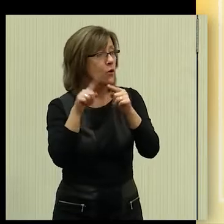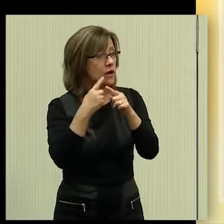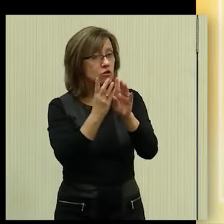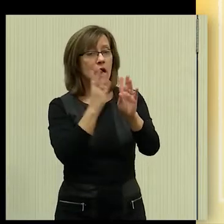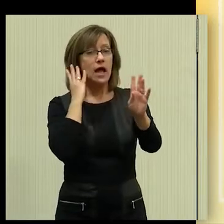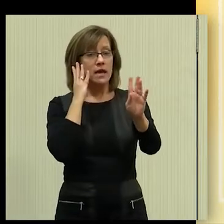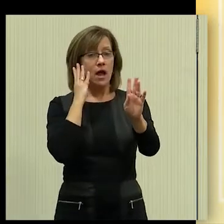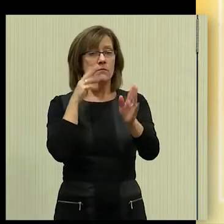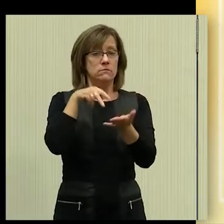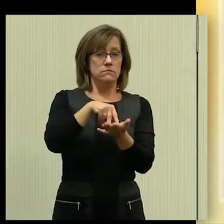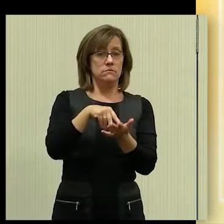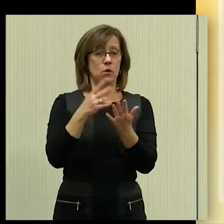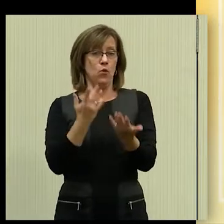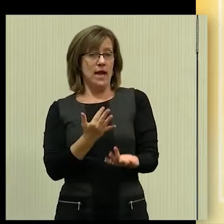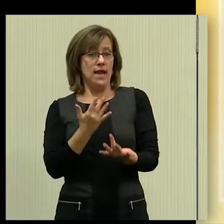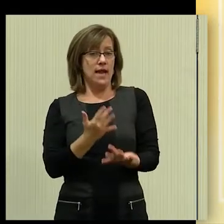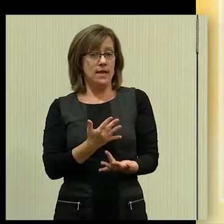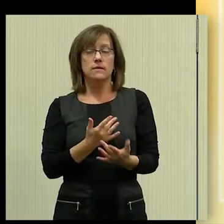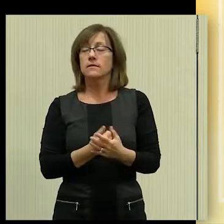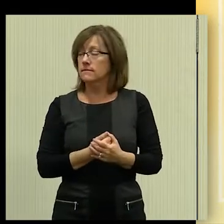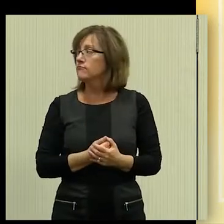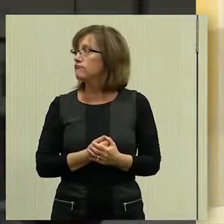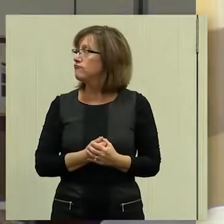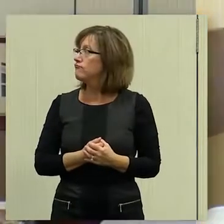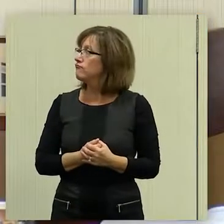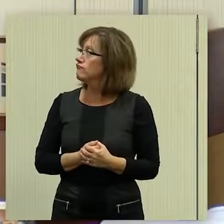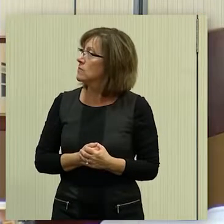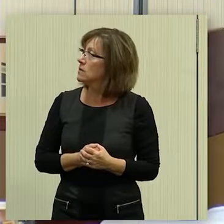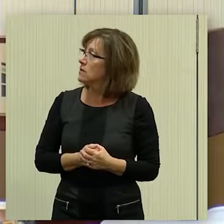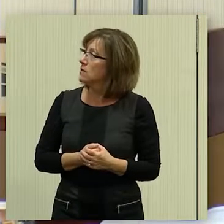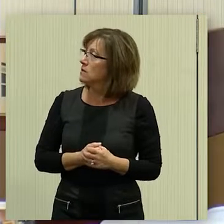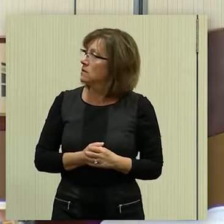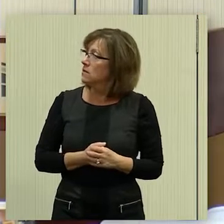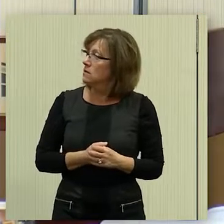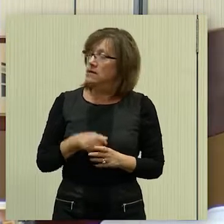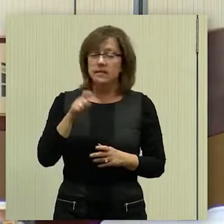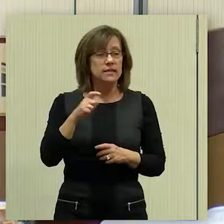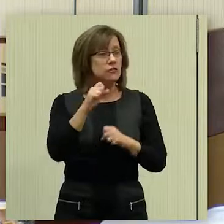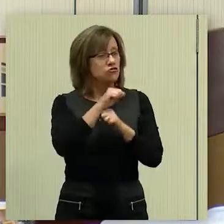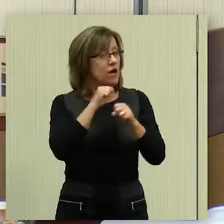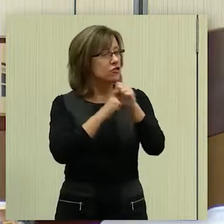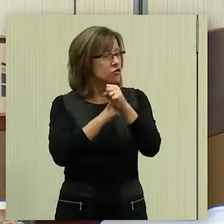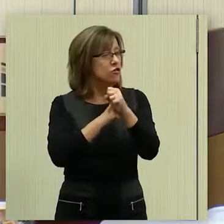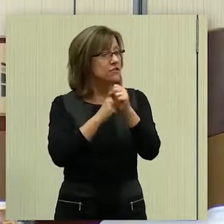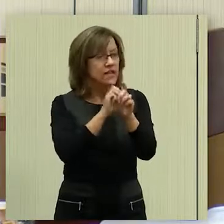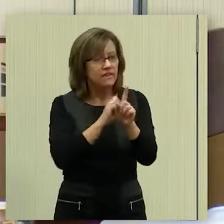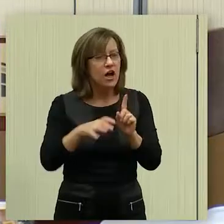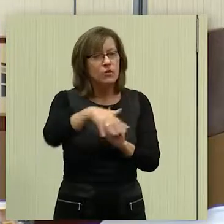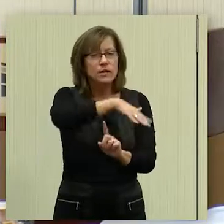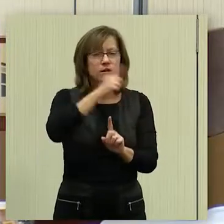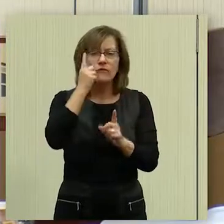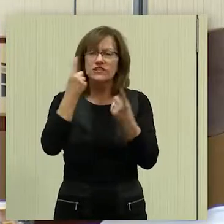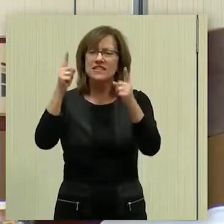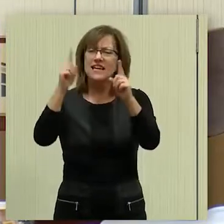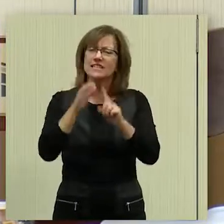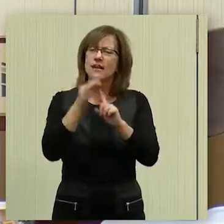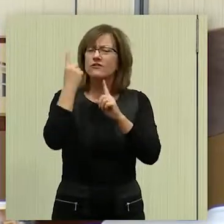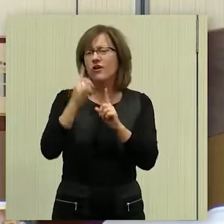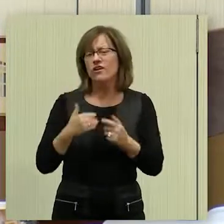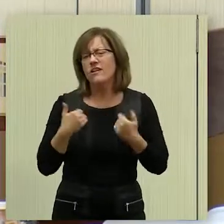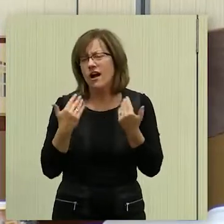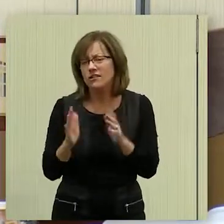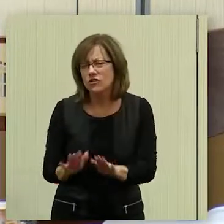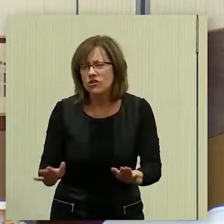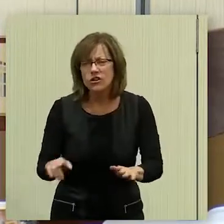wait there. Okay. So we need to structure environments for success, particularly for young children when